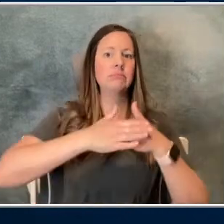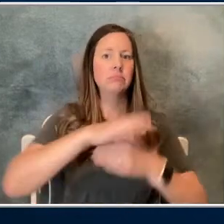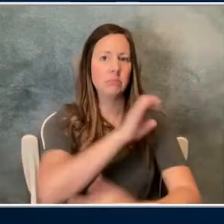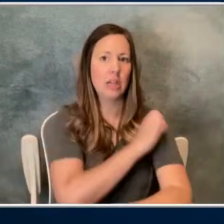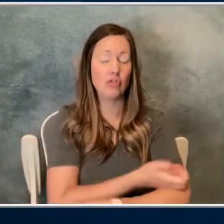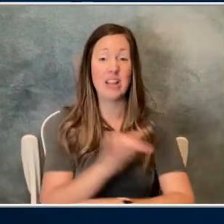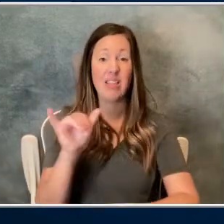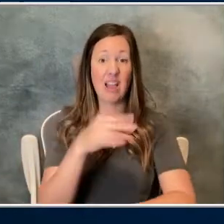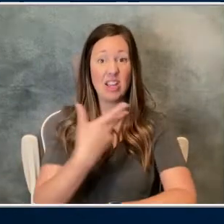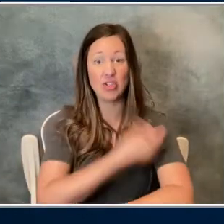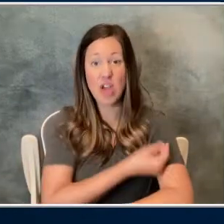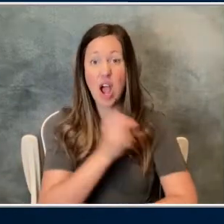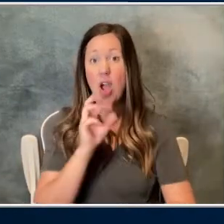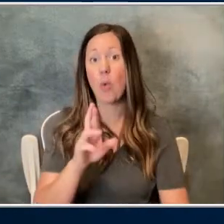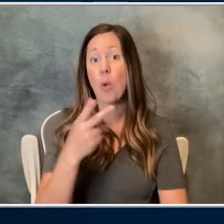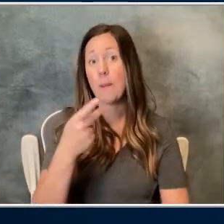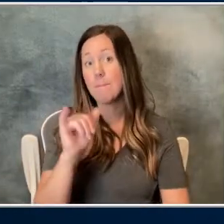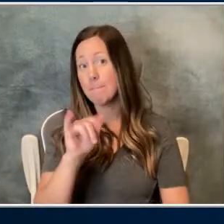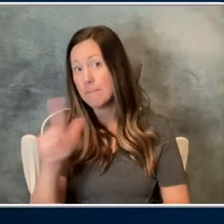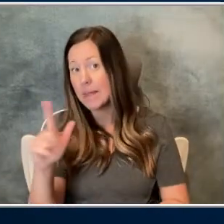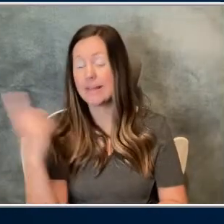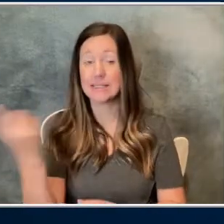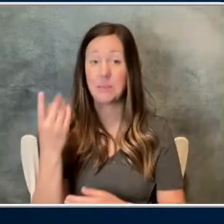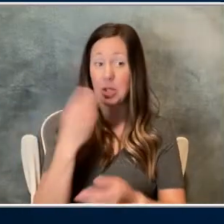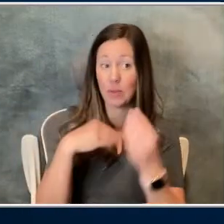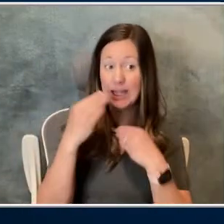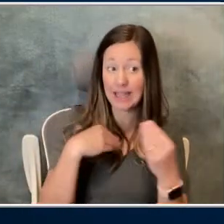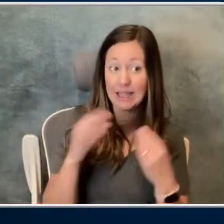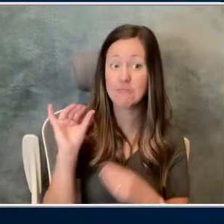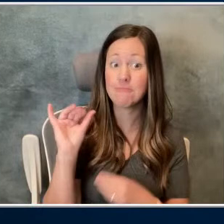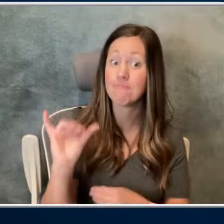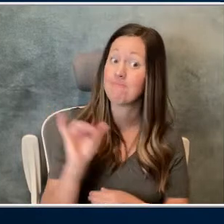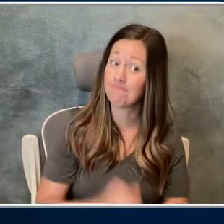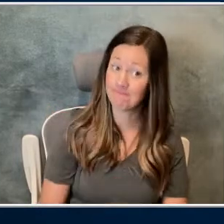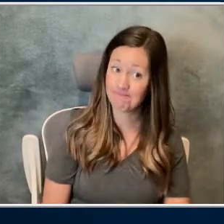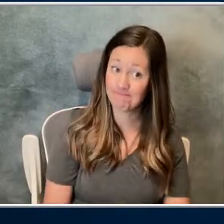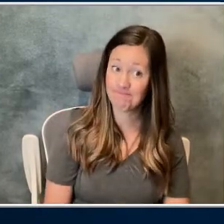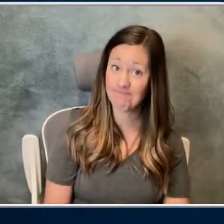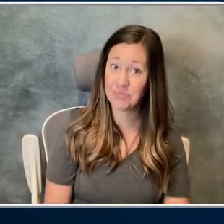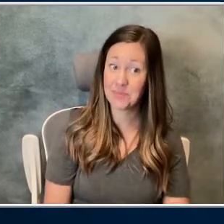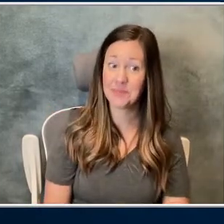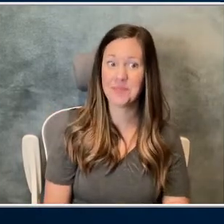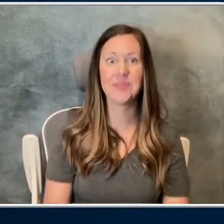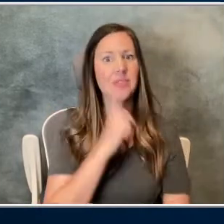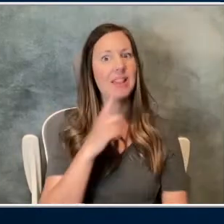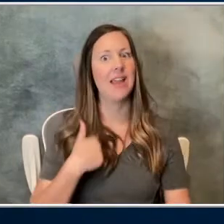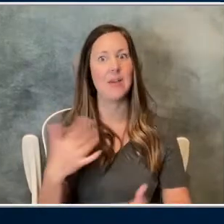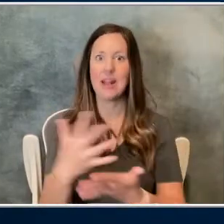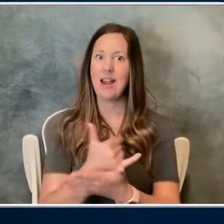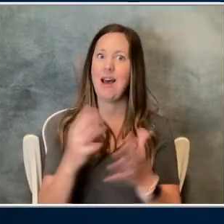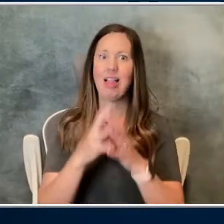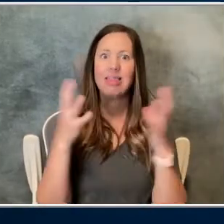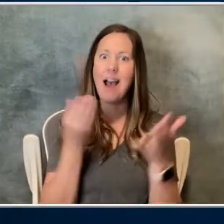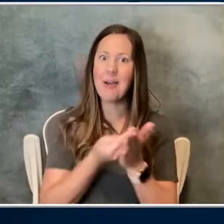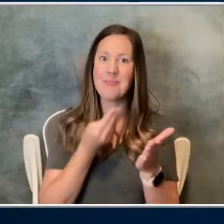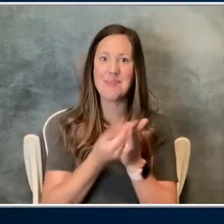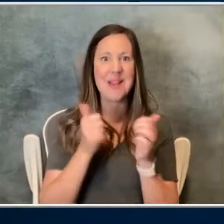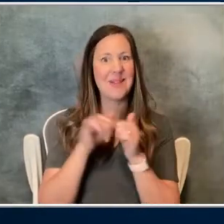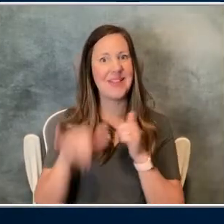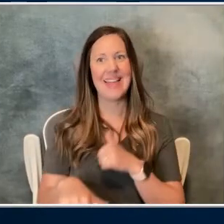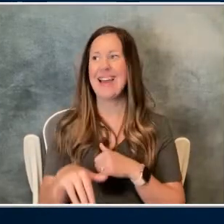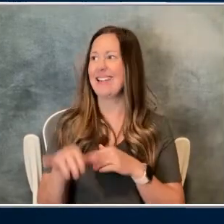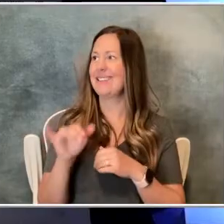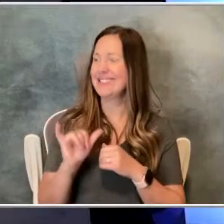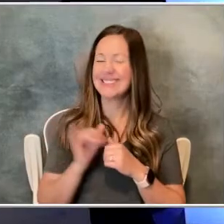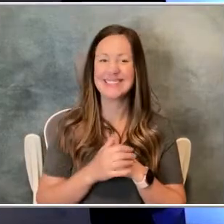or something in your diet? A shot or a pill? I would make a whole lot of money. That would be great. Well, and actually, I think the opposite